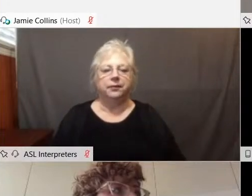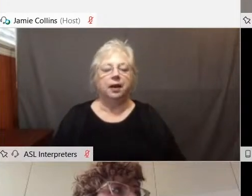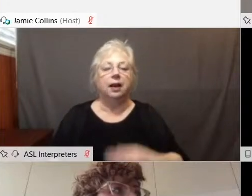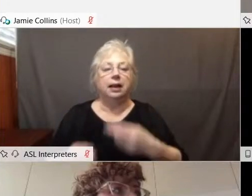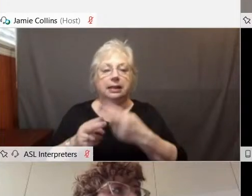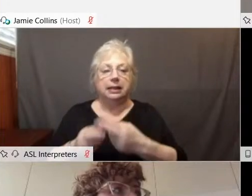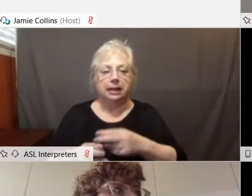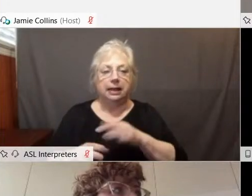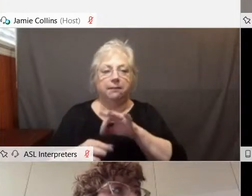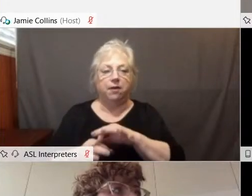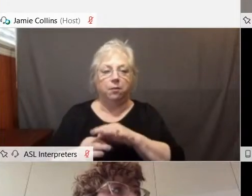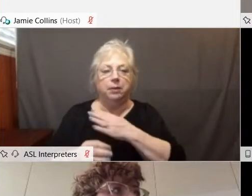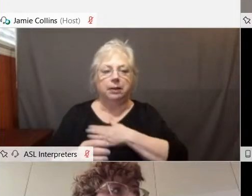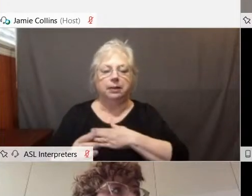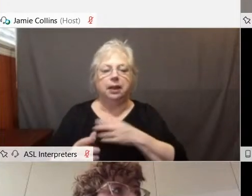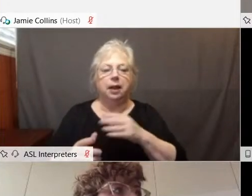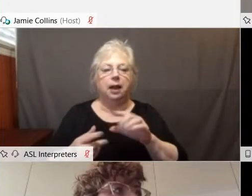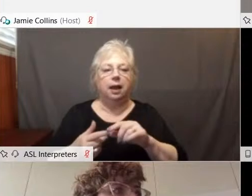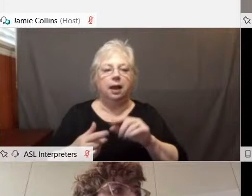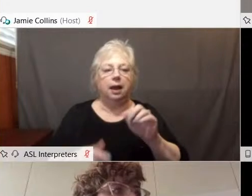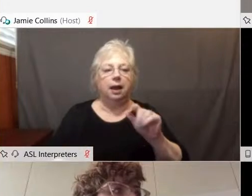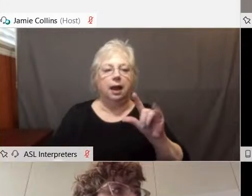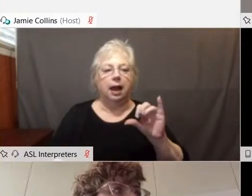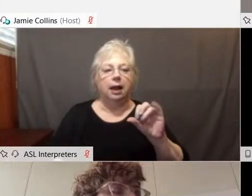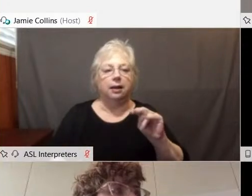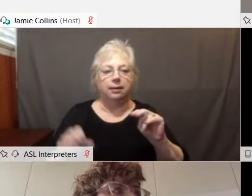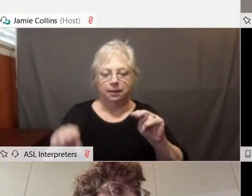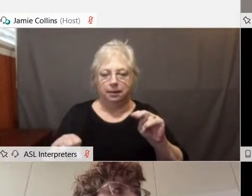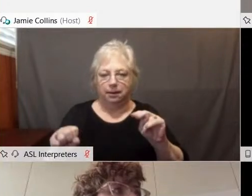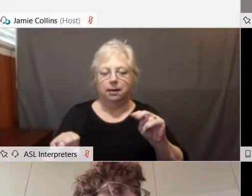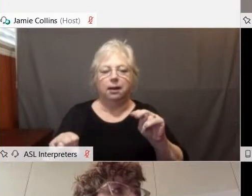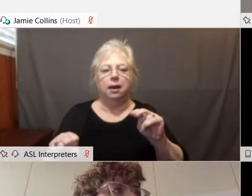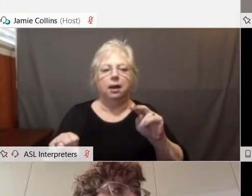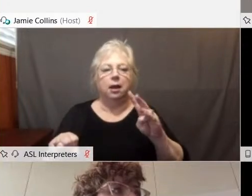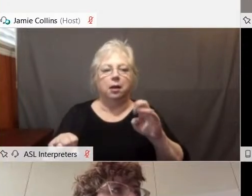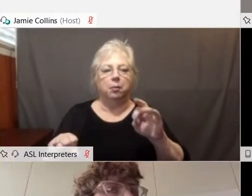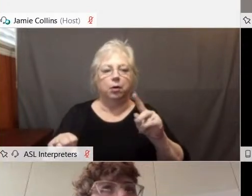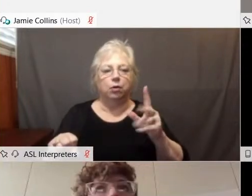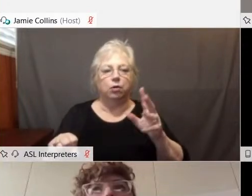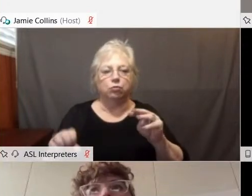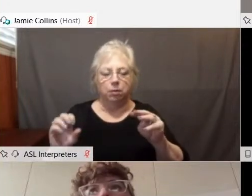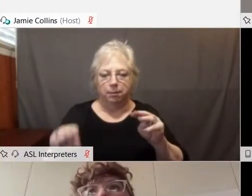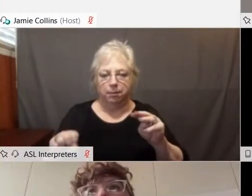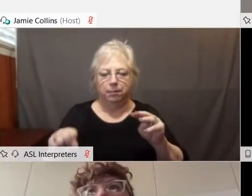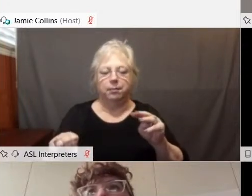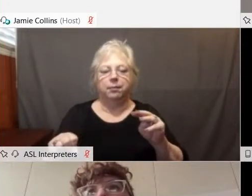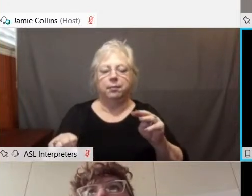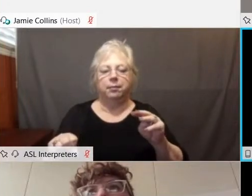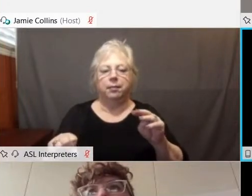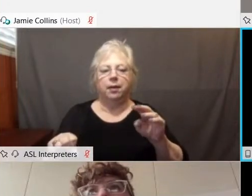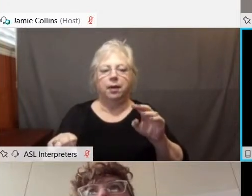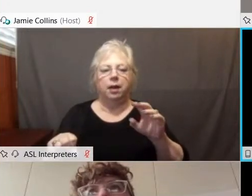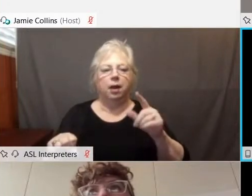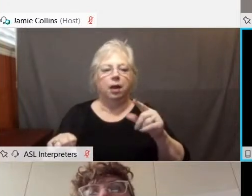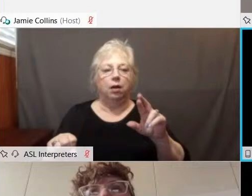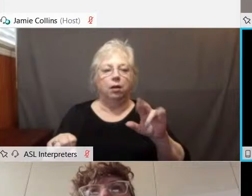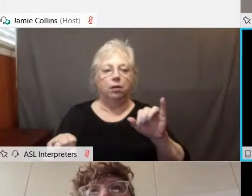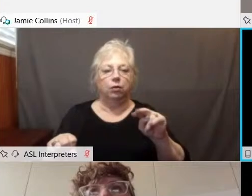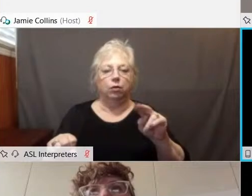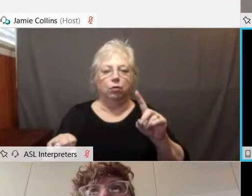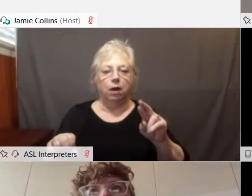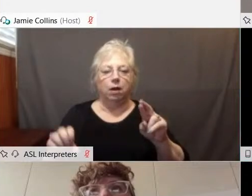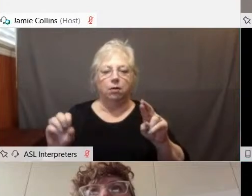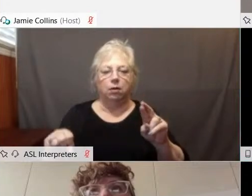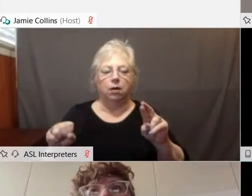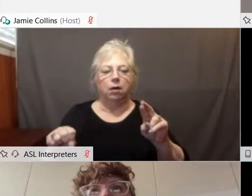vote. Frank Allison. Aye. James Bertram. Aye. Austin Grinder. Aye.